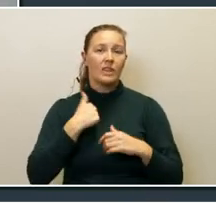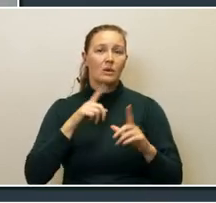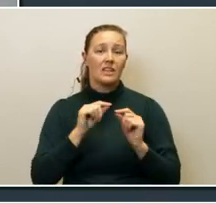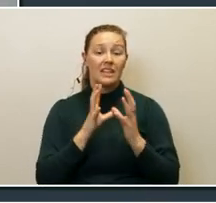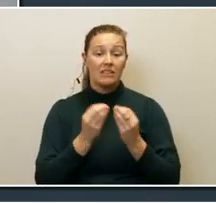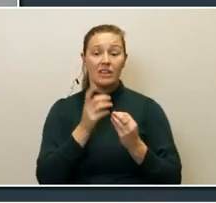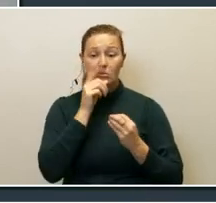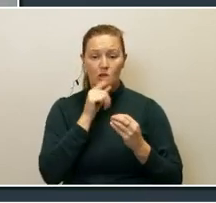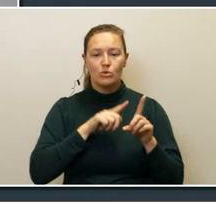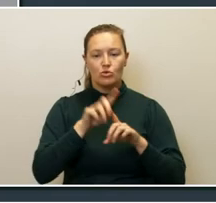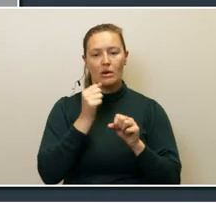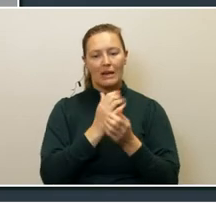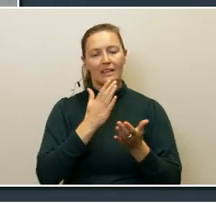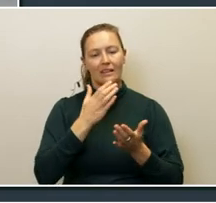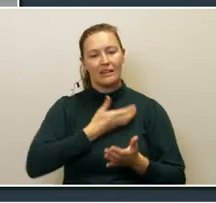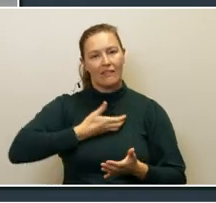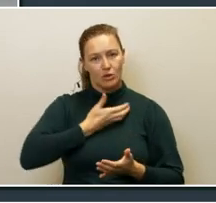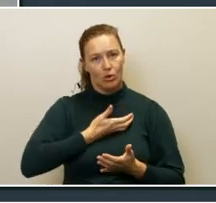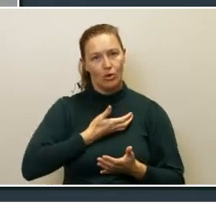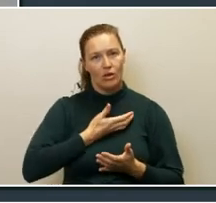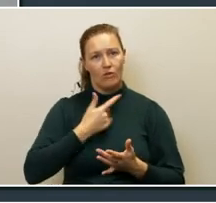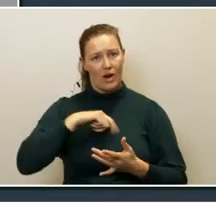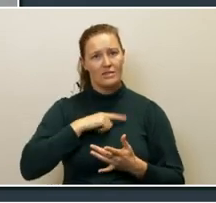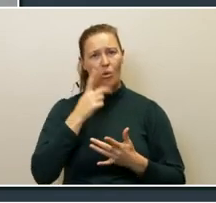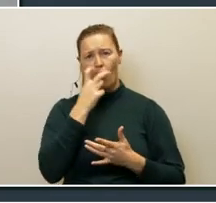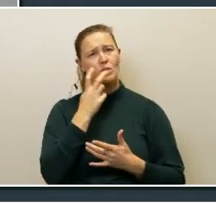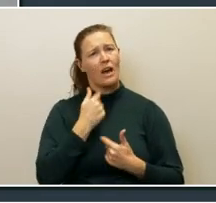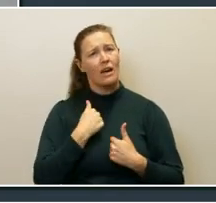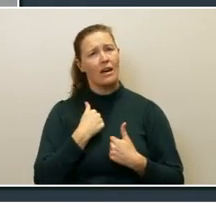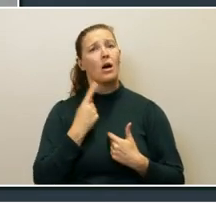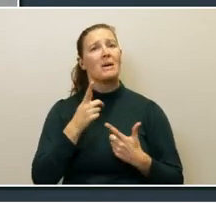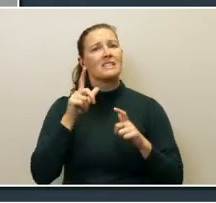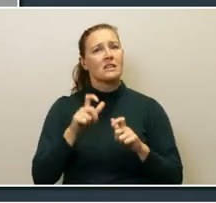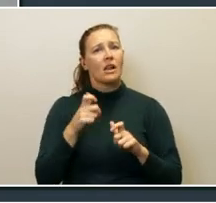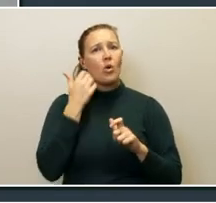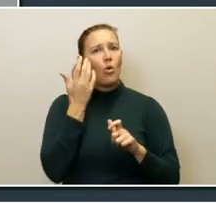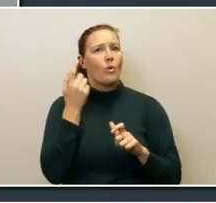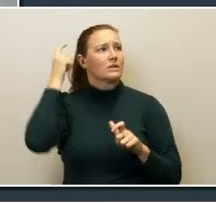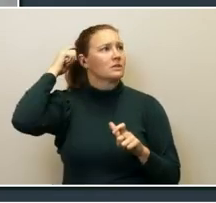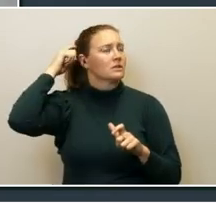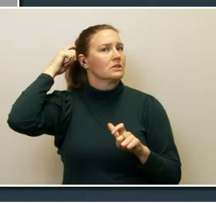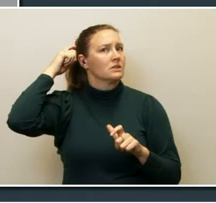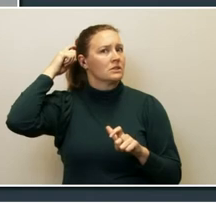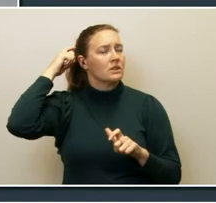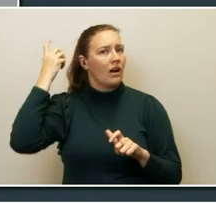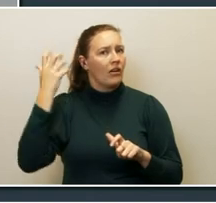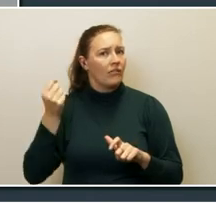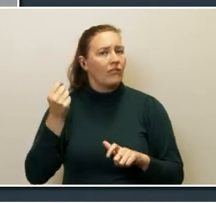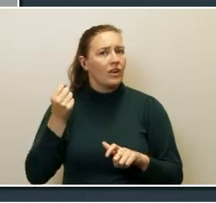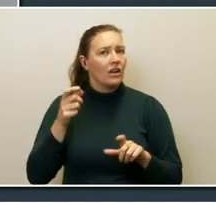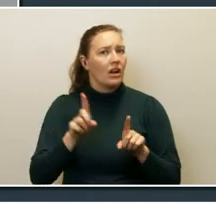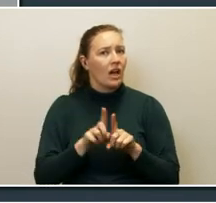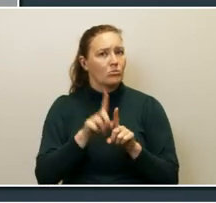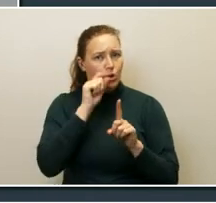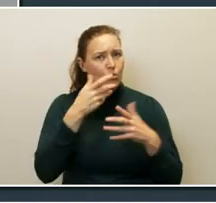do to try and make it comfortable in our latter years, but we still have this thing hanging over us constantly that